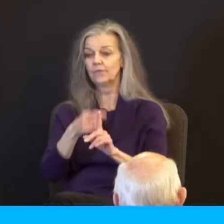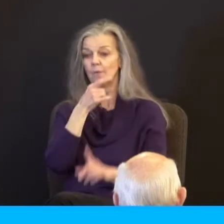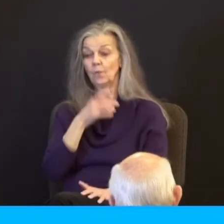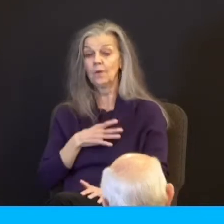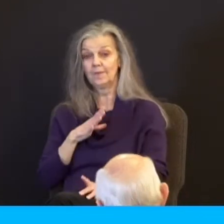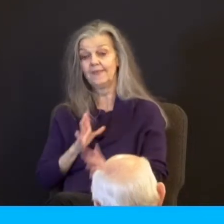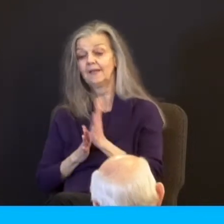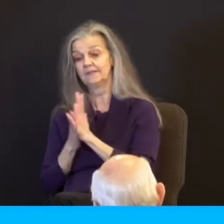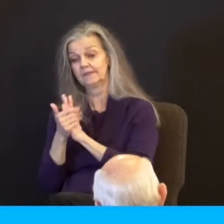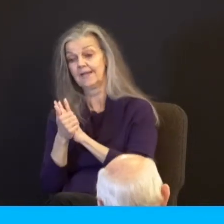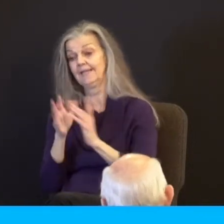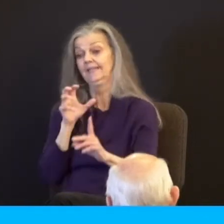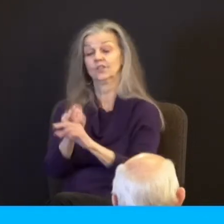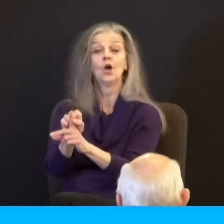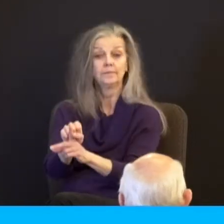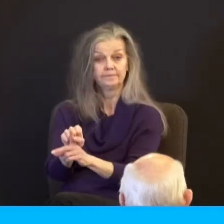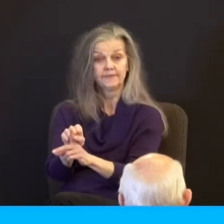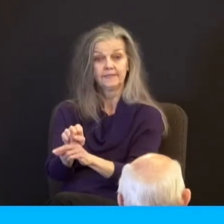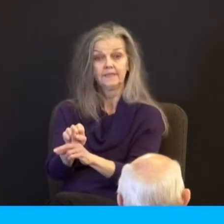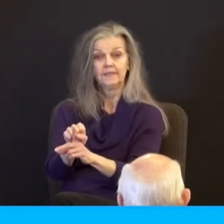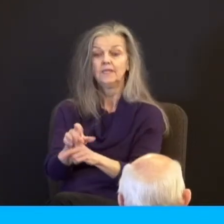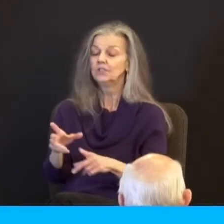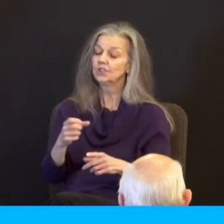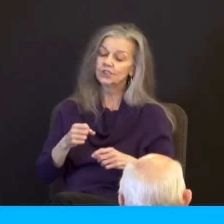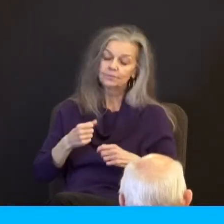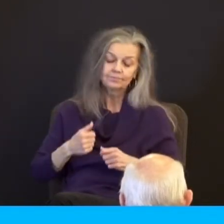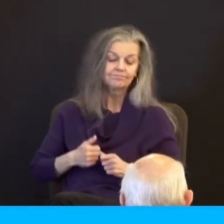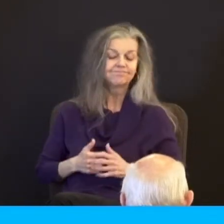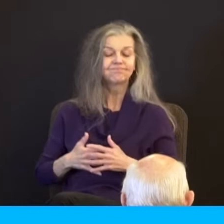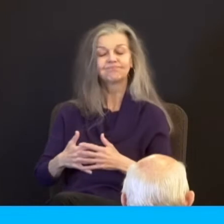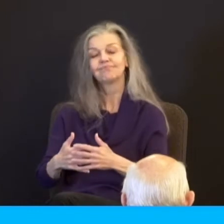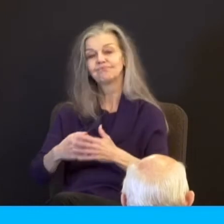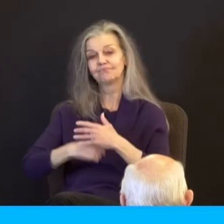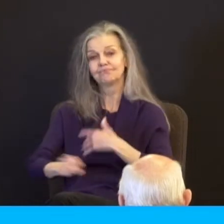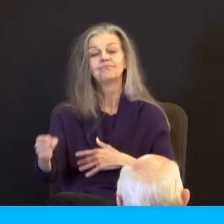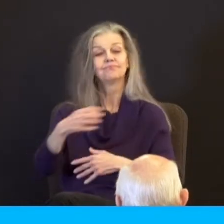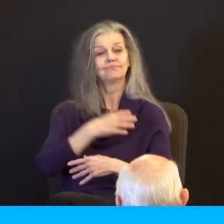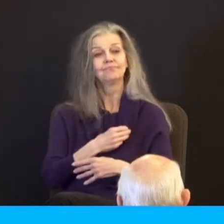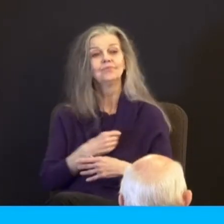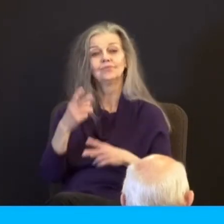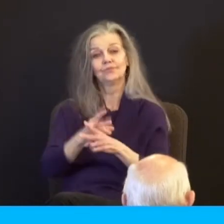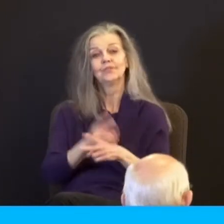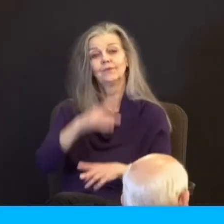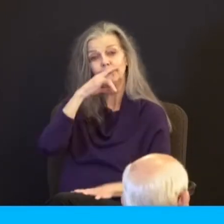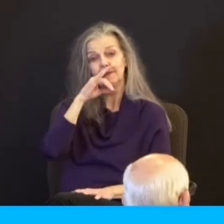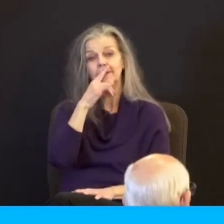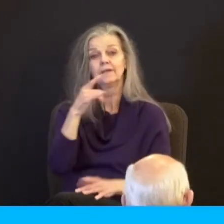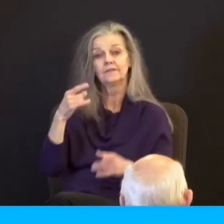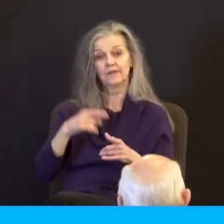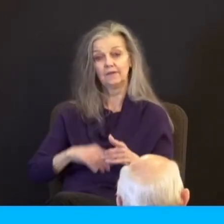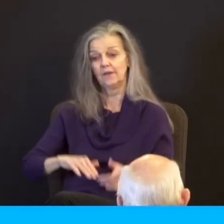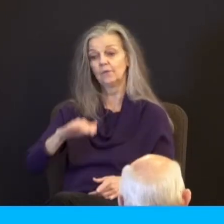caught in an affair, who labored to birth those kids, lactated them, took care of them, and not realizing it by these actions